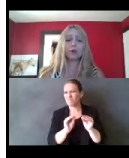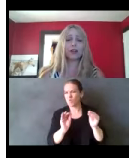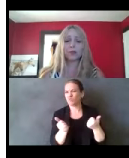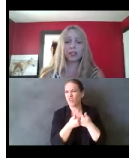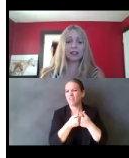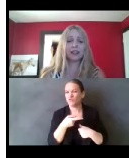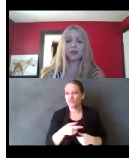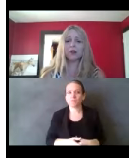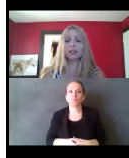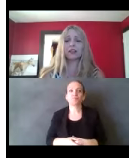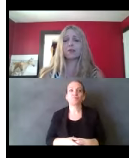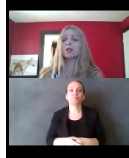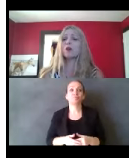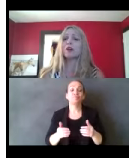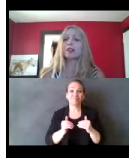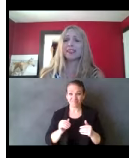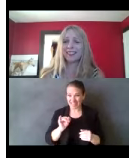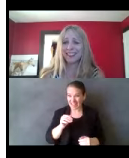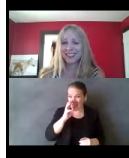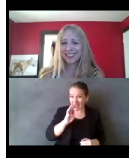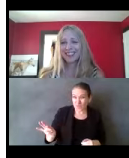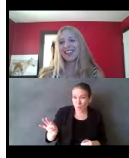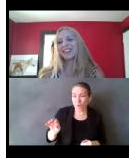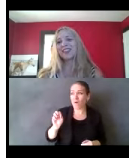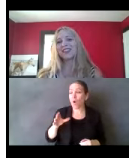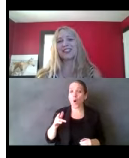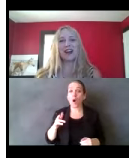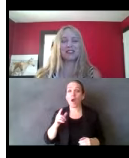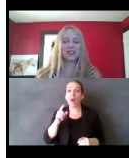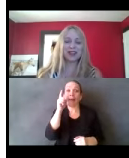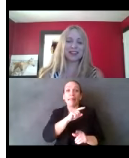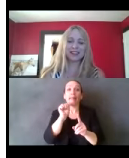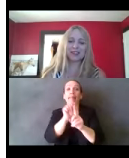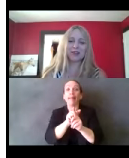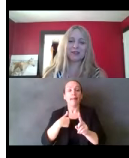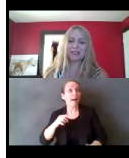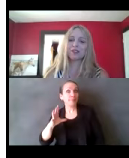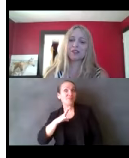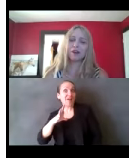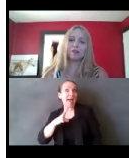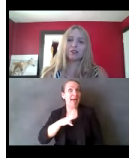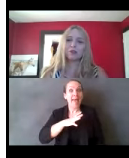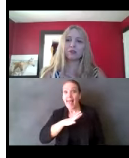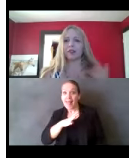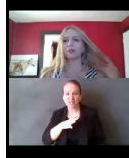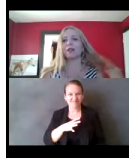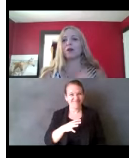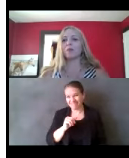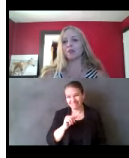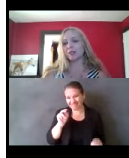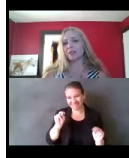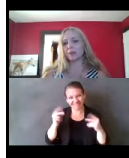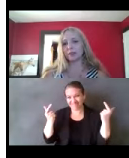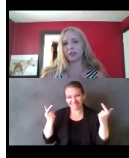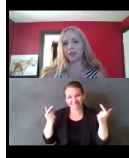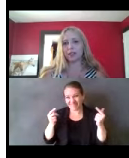Basically ignoring or pretending that you're okay doesn't really work. You have to, you know, tell yourself the truth and be open